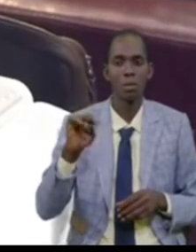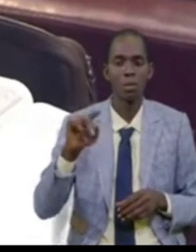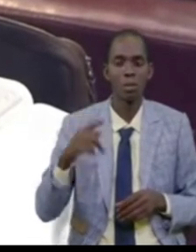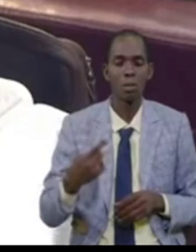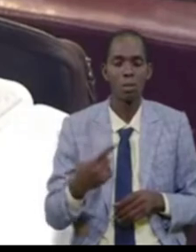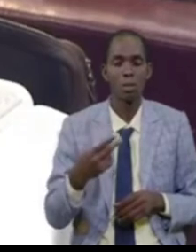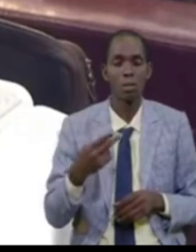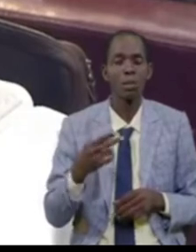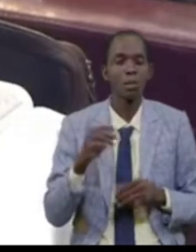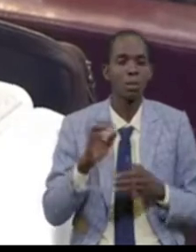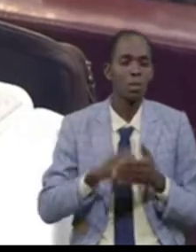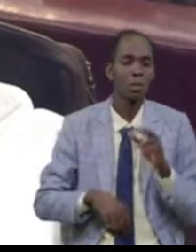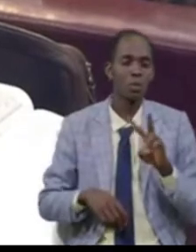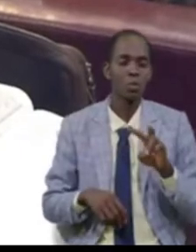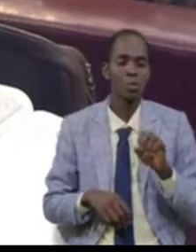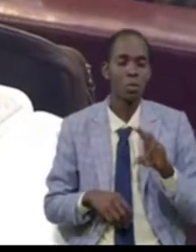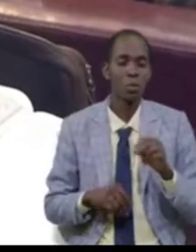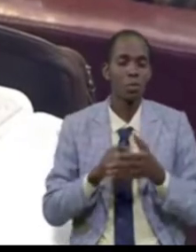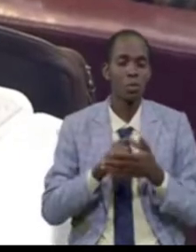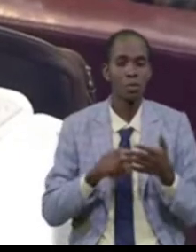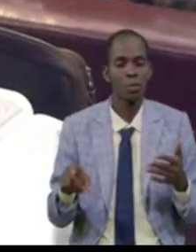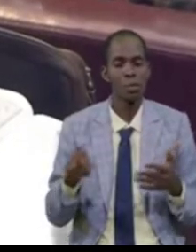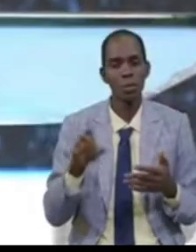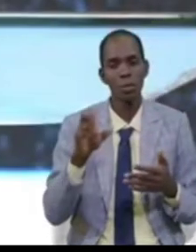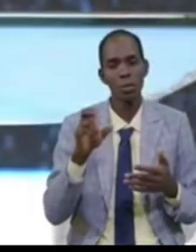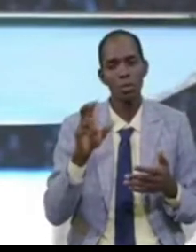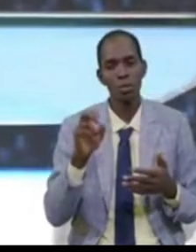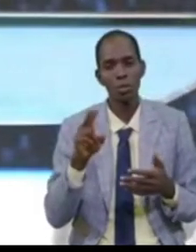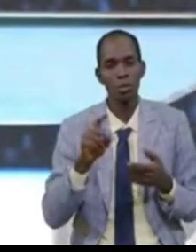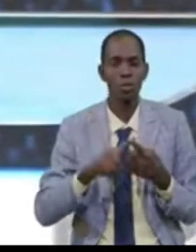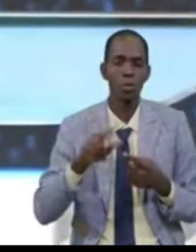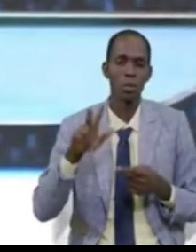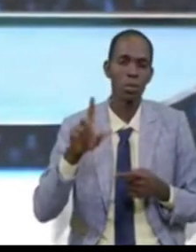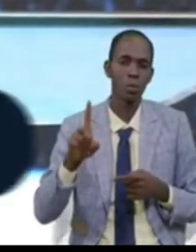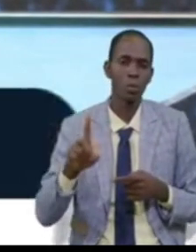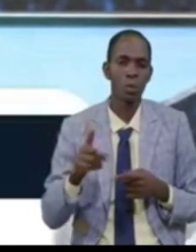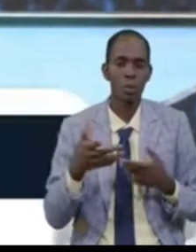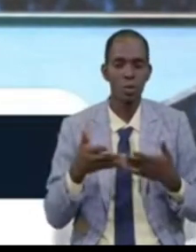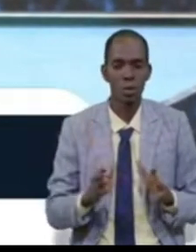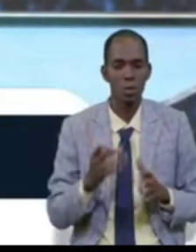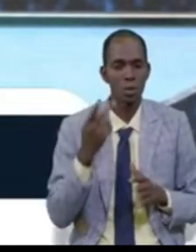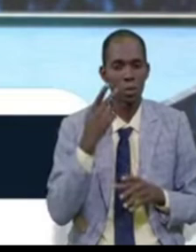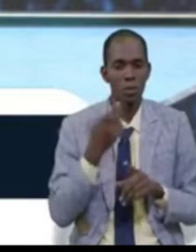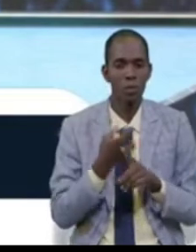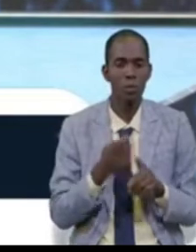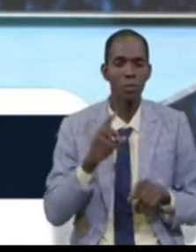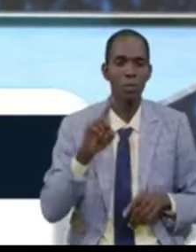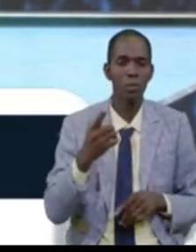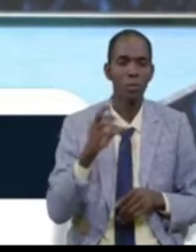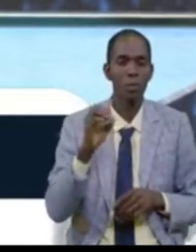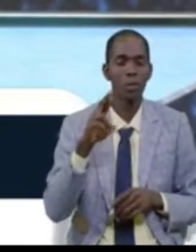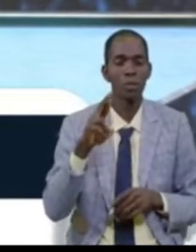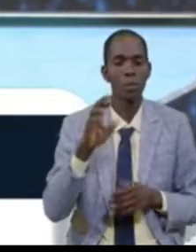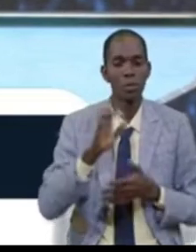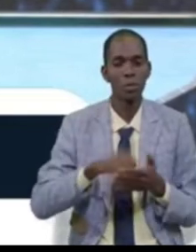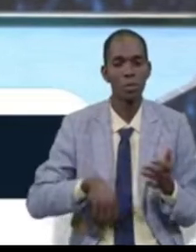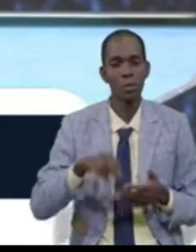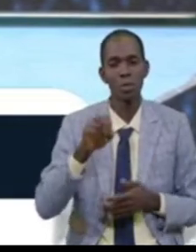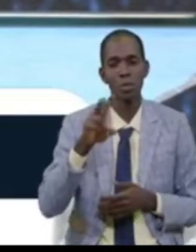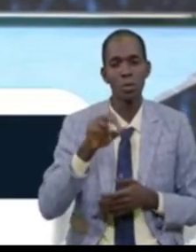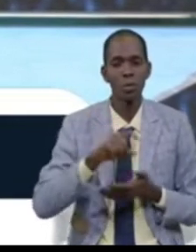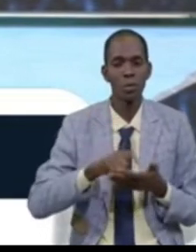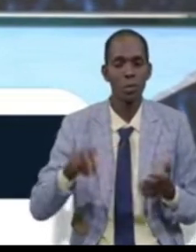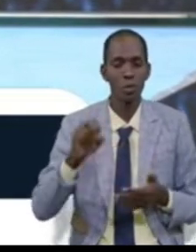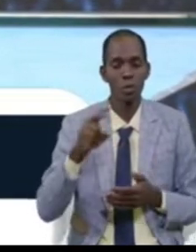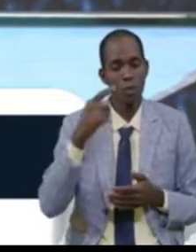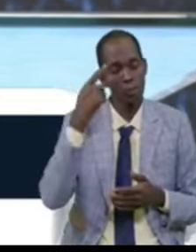we're studying from verse 12 to verse 31. Let's look at verse 12. In verse 12 it says, for as